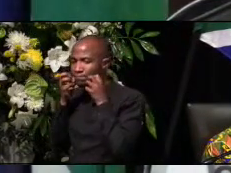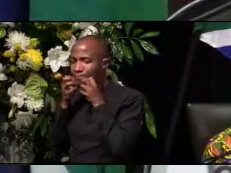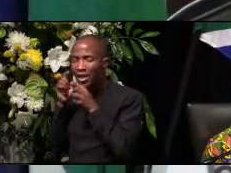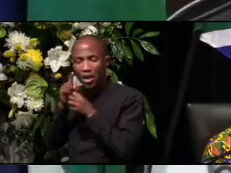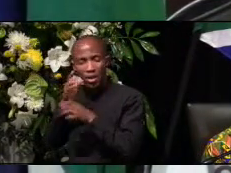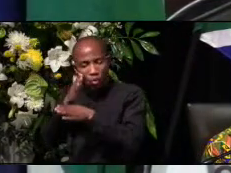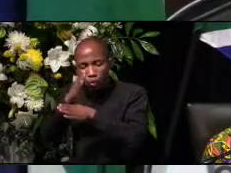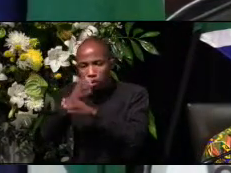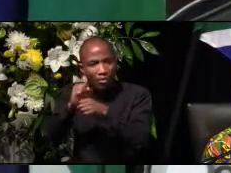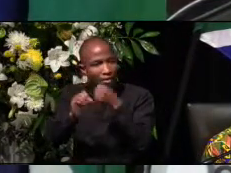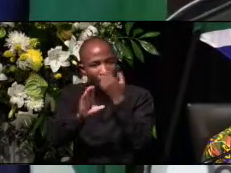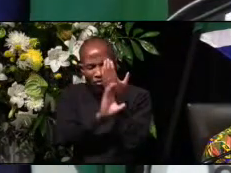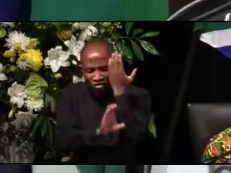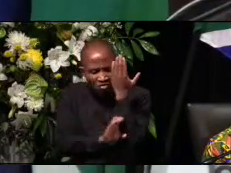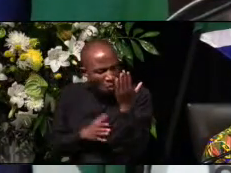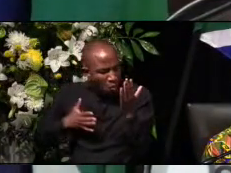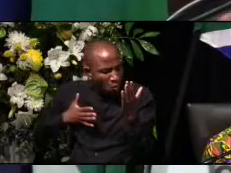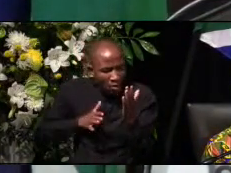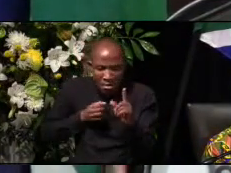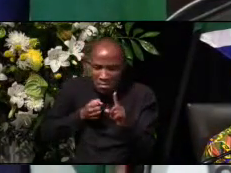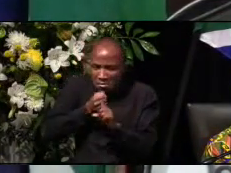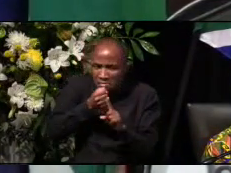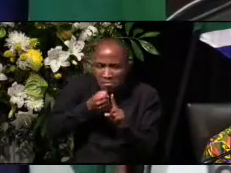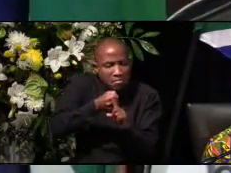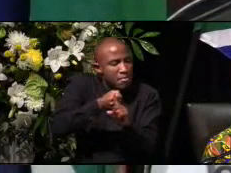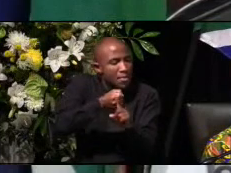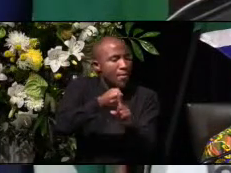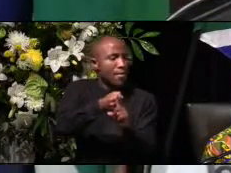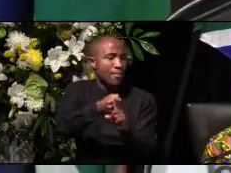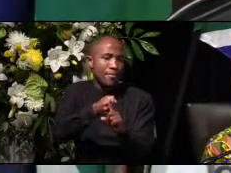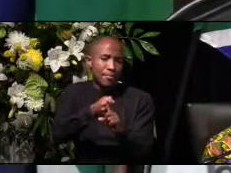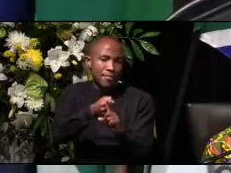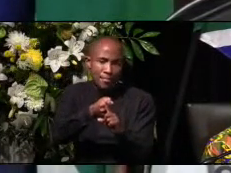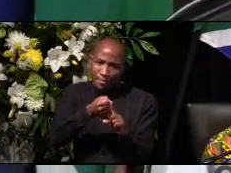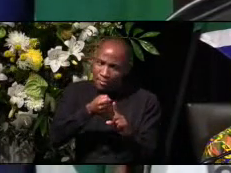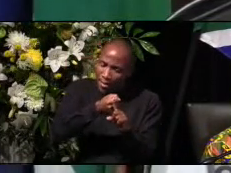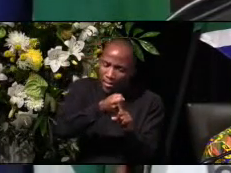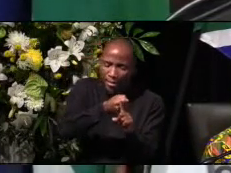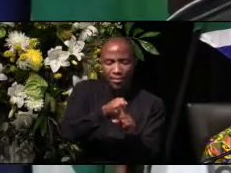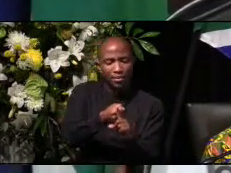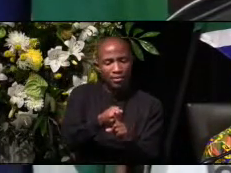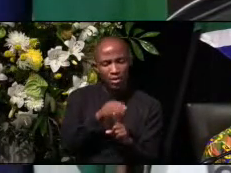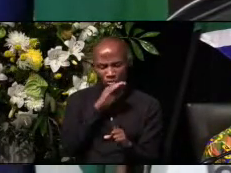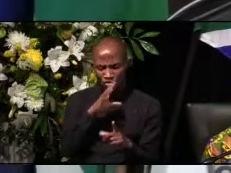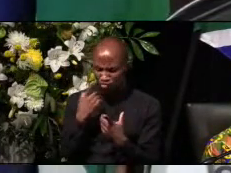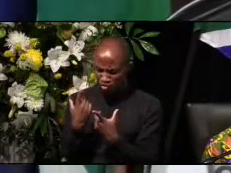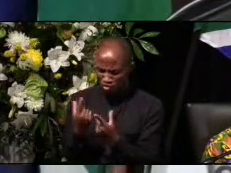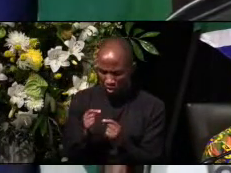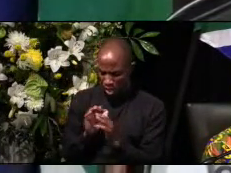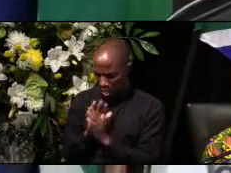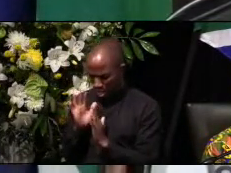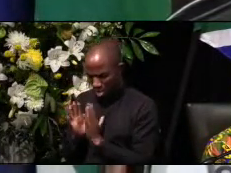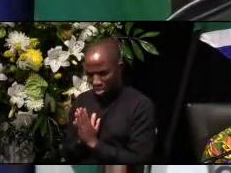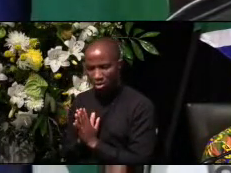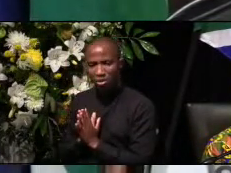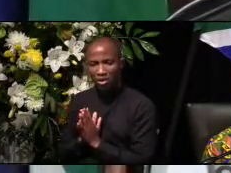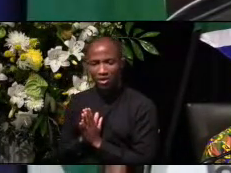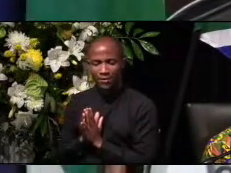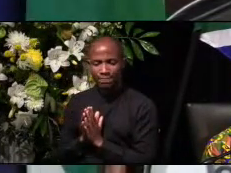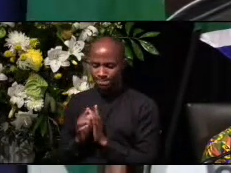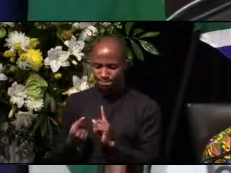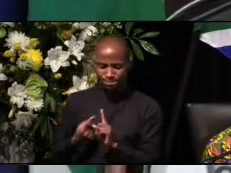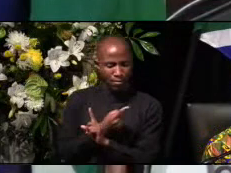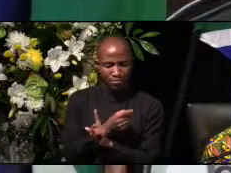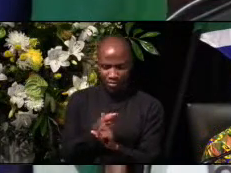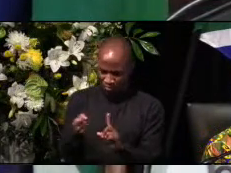Deeds was actually a violation of the Constitution he is a forerunner